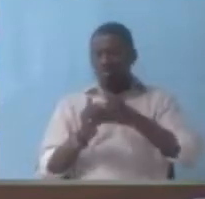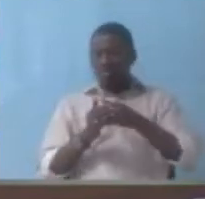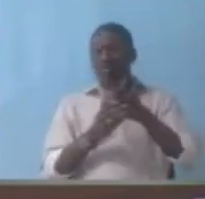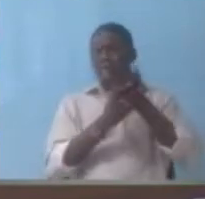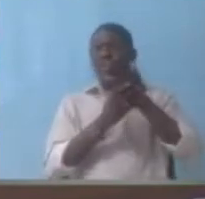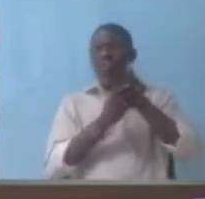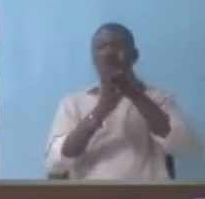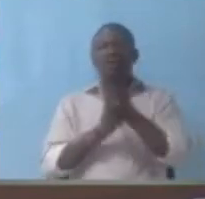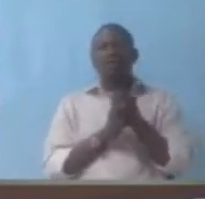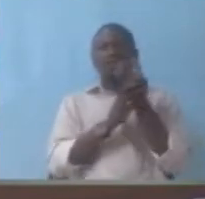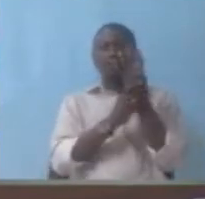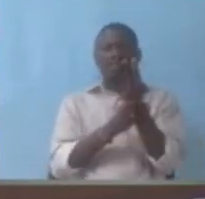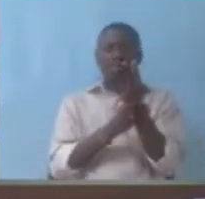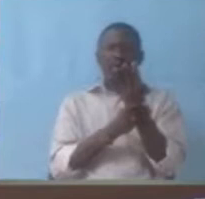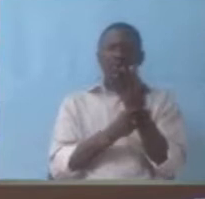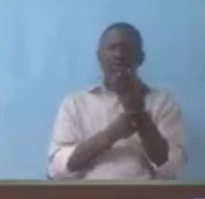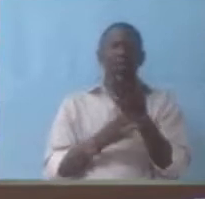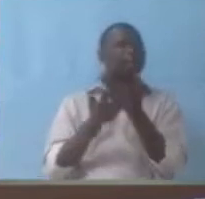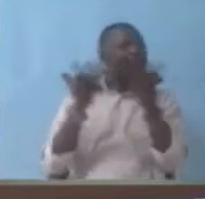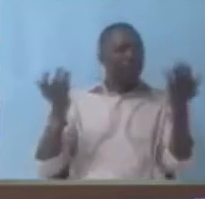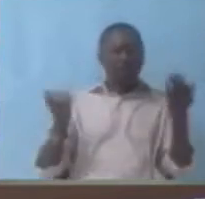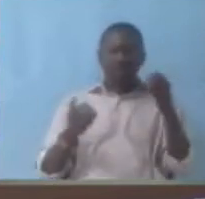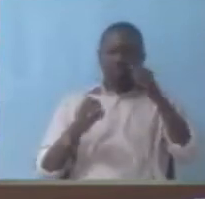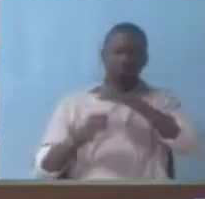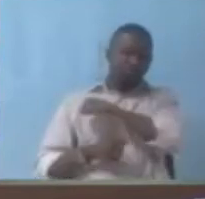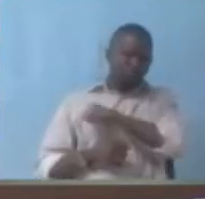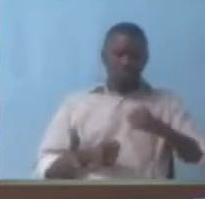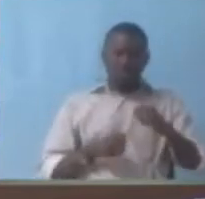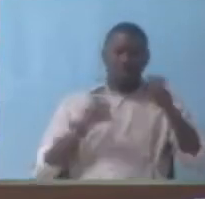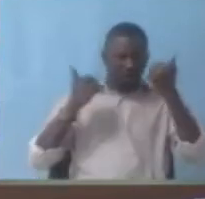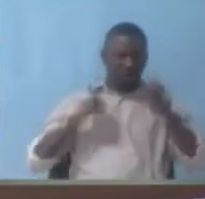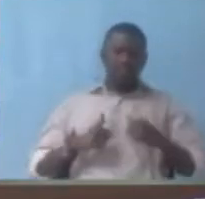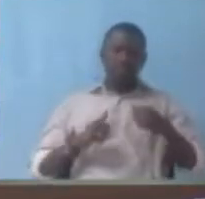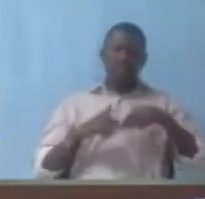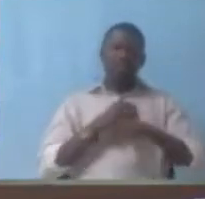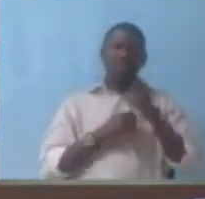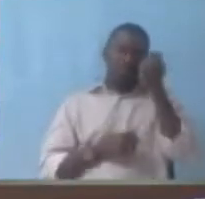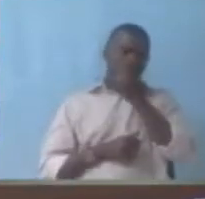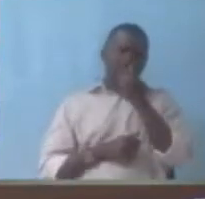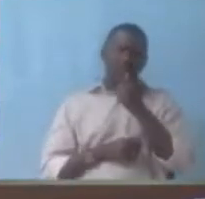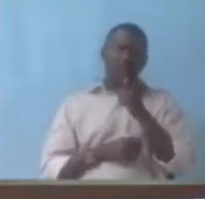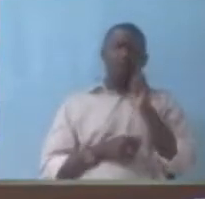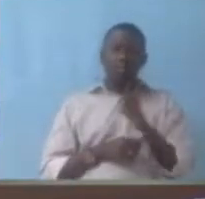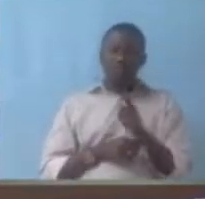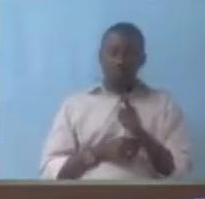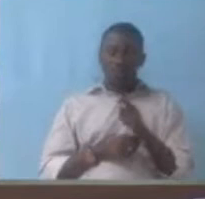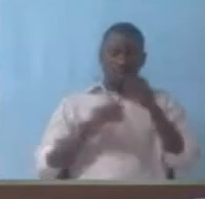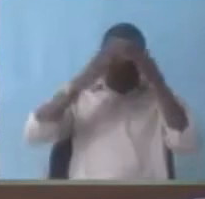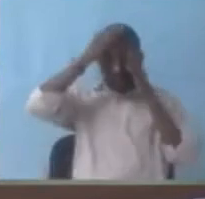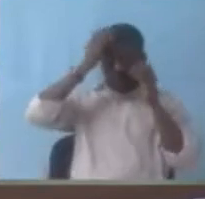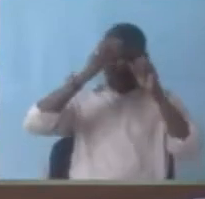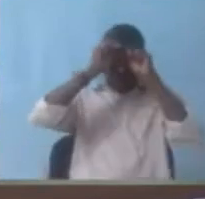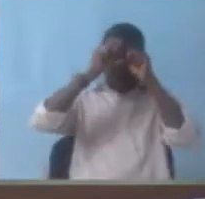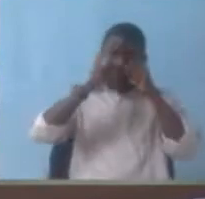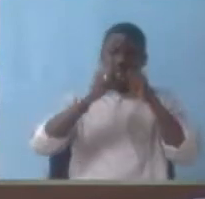jamal leketa tundo nyina. Military governments ruled by decree. So jalman sakunda lukatamani decree la. All the Ministry